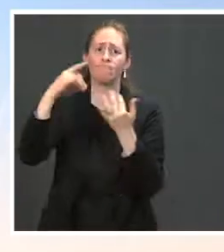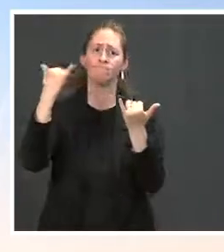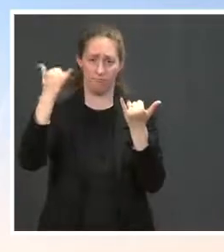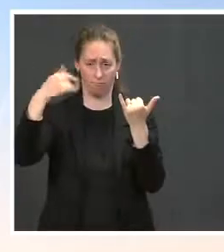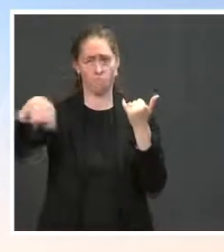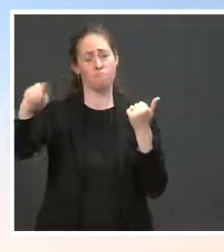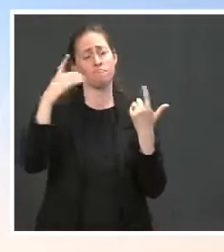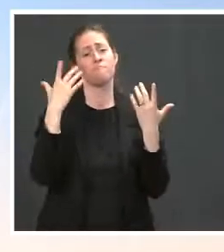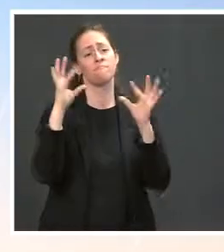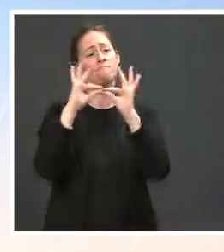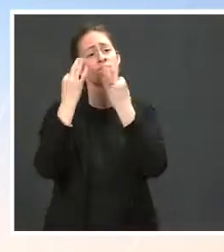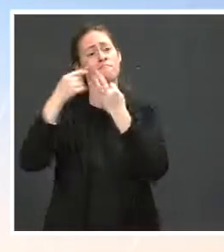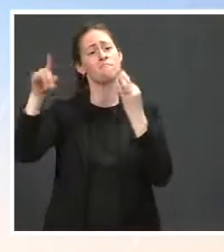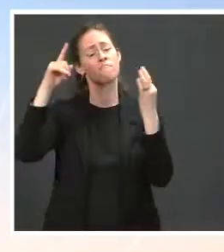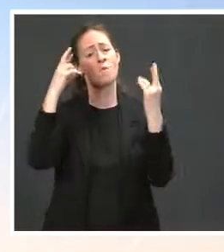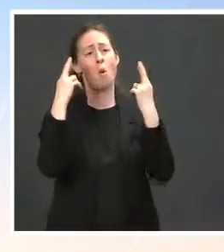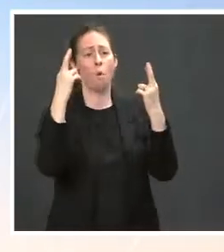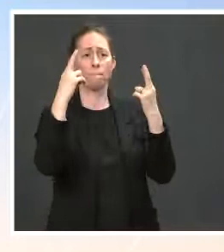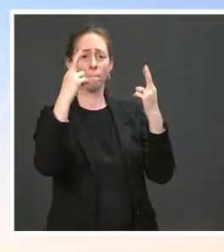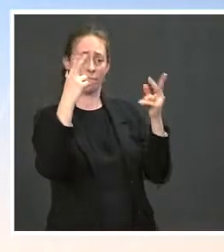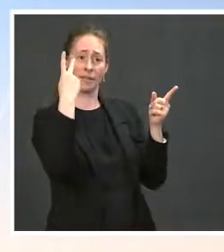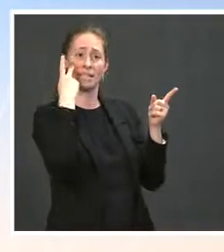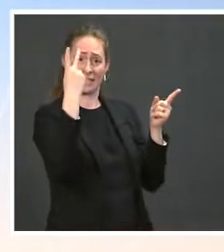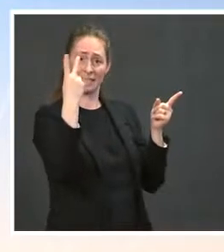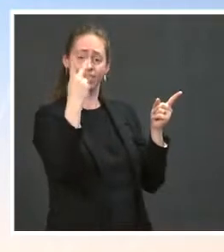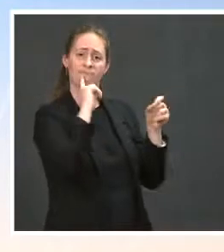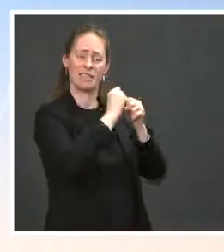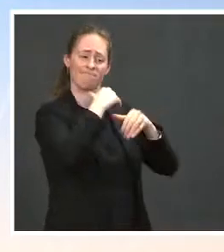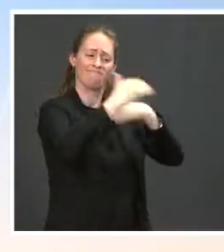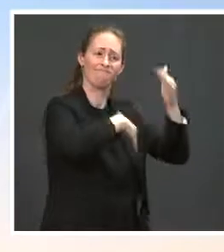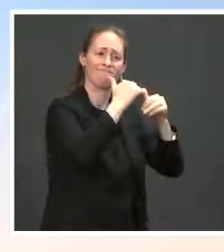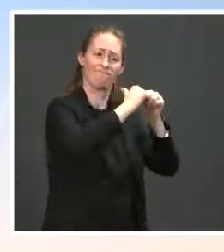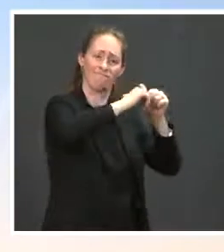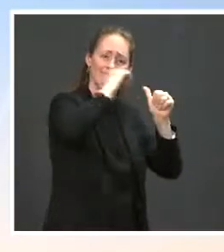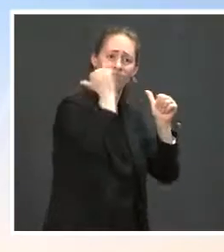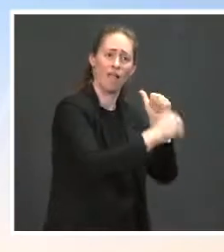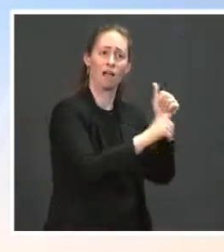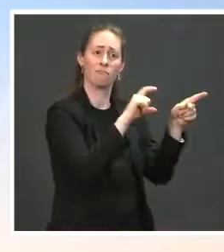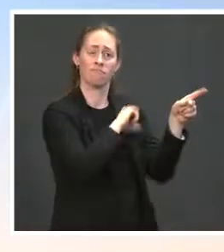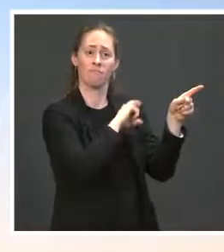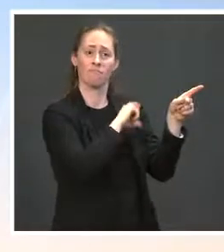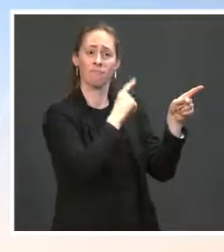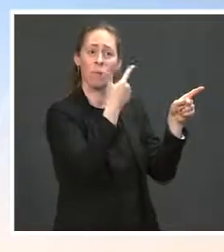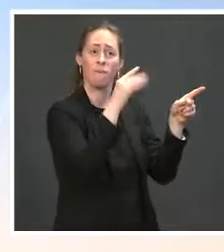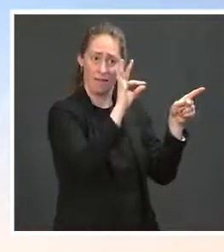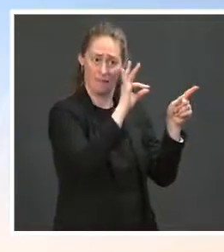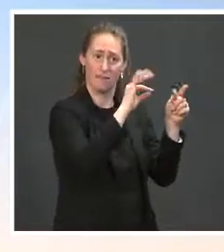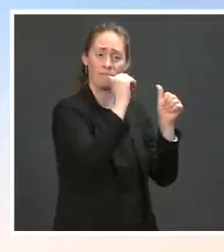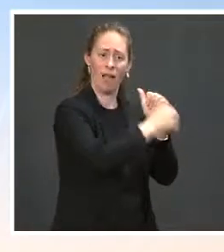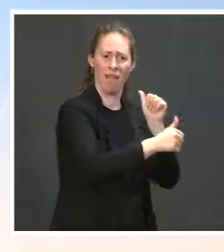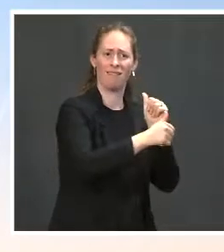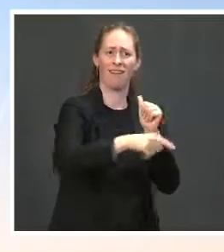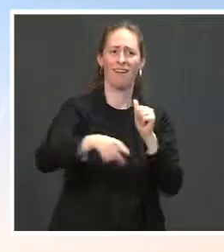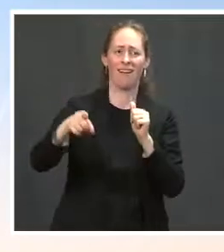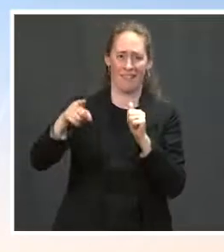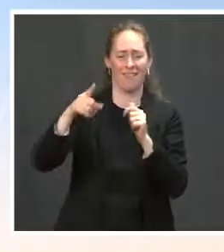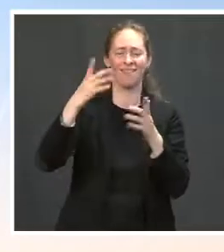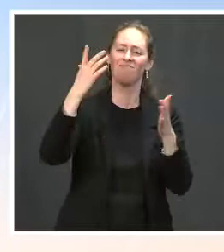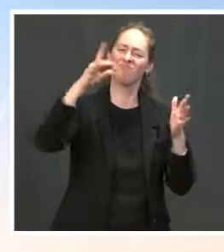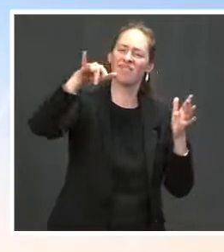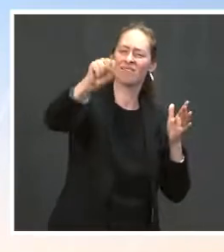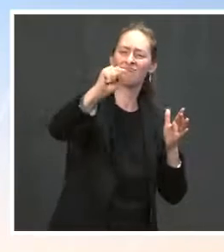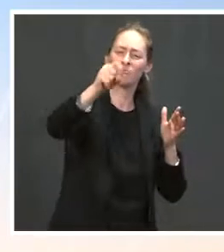Policing Act to get passed and have you sign. The president's response was, you got it, pal, that and a lot more. Not just that, but a lot more. So